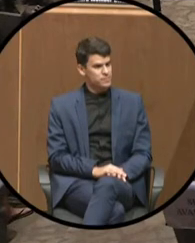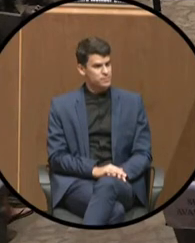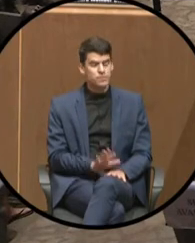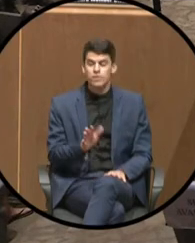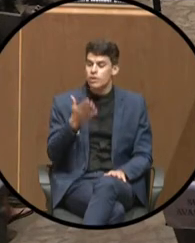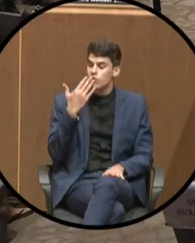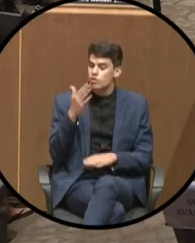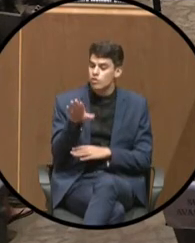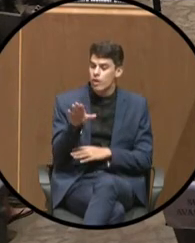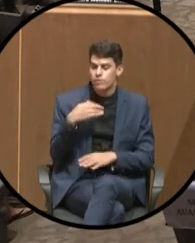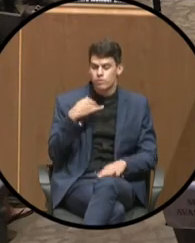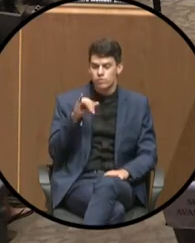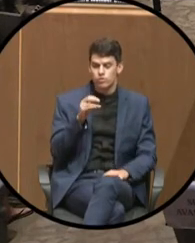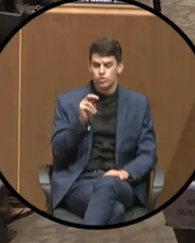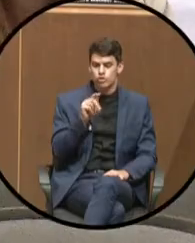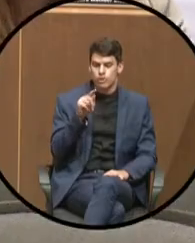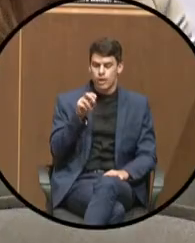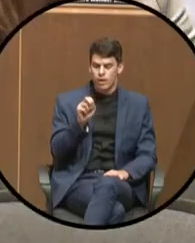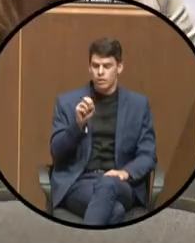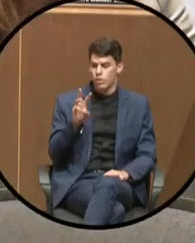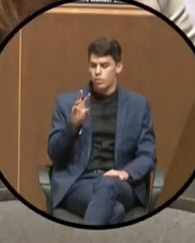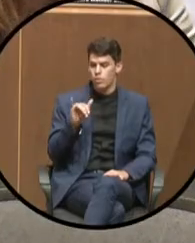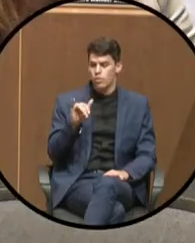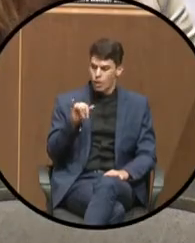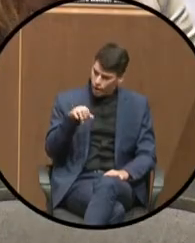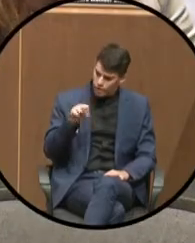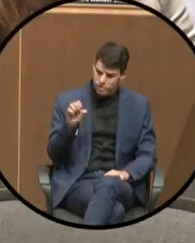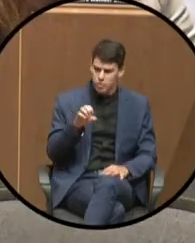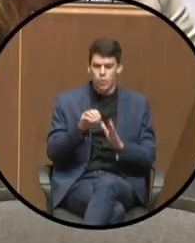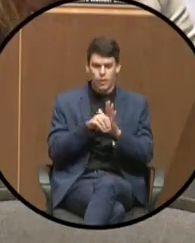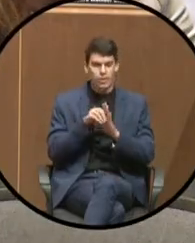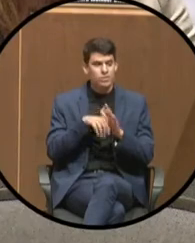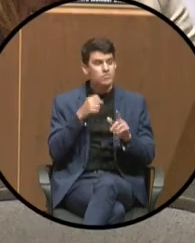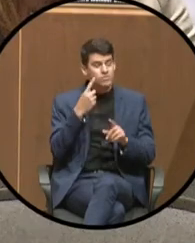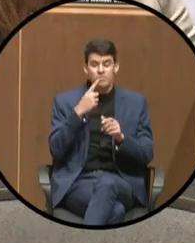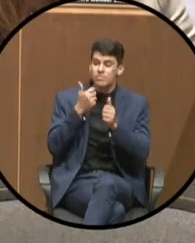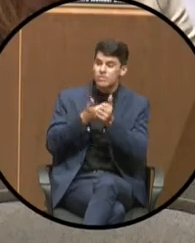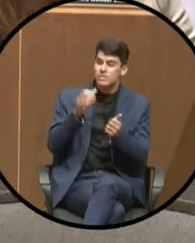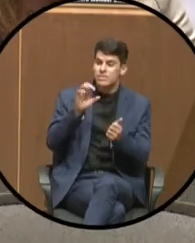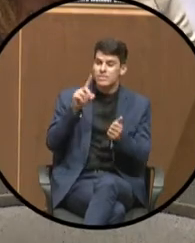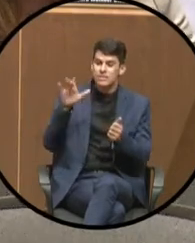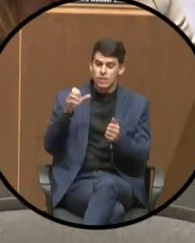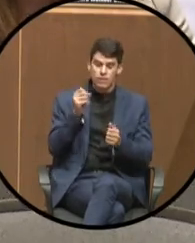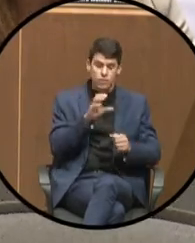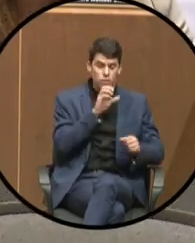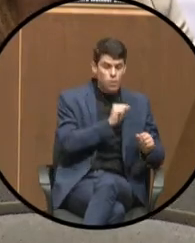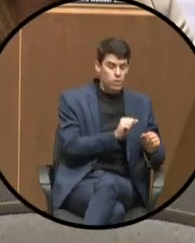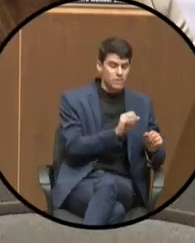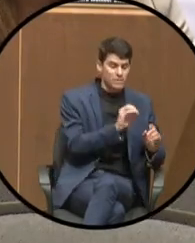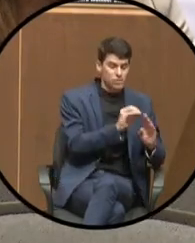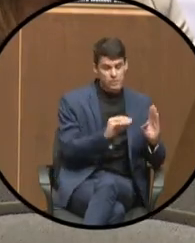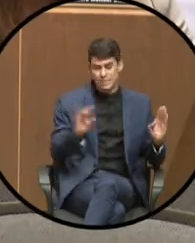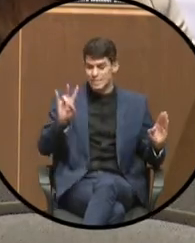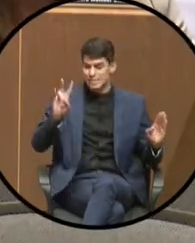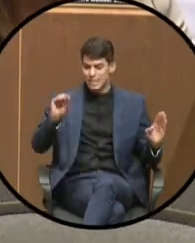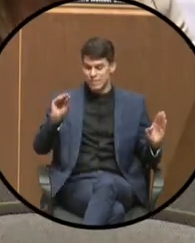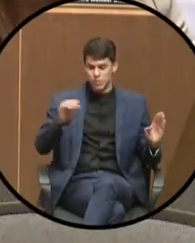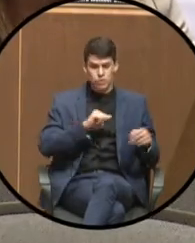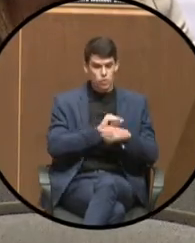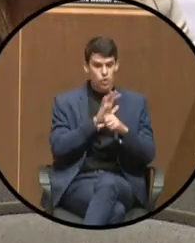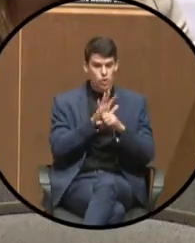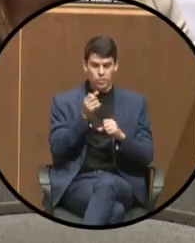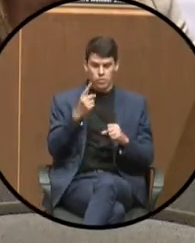Good afternoon, Jeanette Wise, Orlando. Per the CDC, if you are between the ages of 0 and 70, your COVID-19 survival rate is